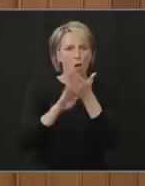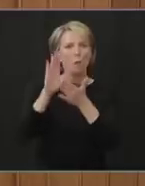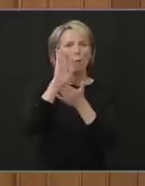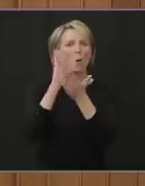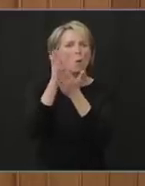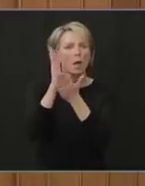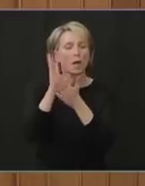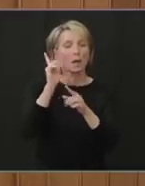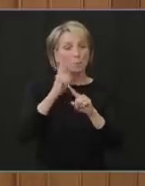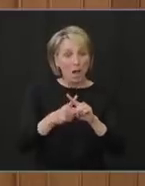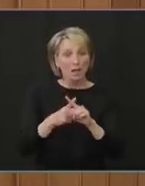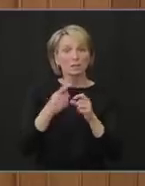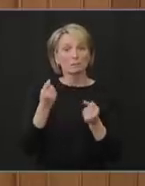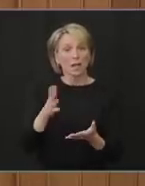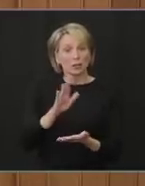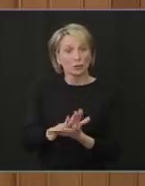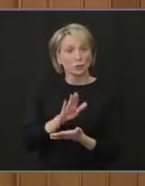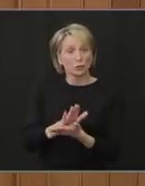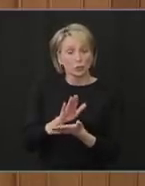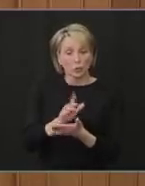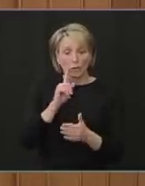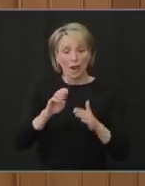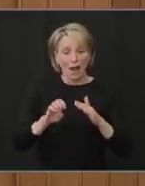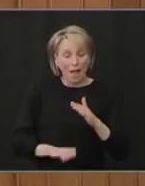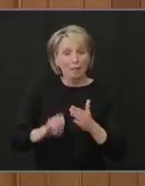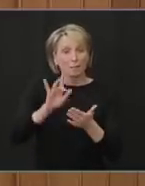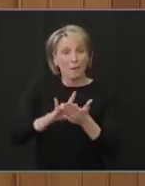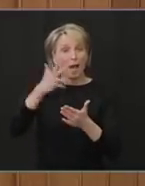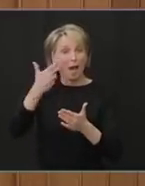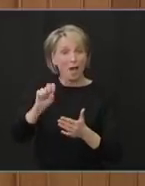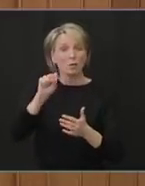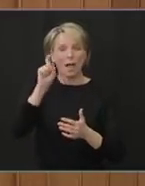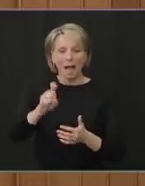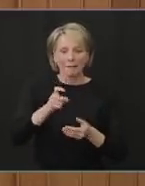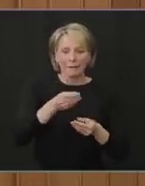all sorts of additional expenses to feed kids, to engage in